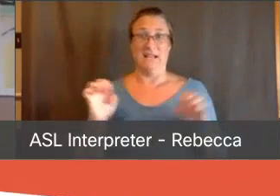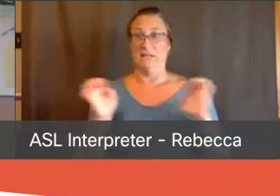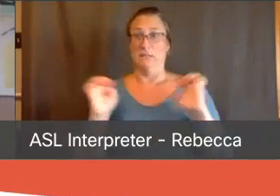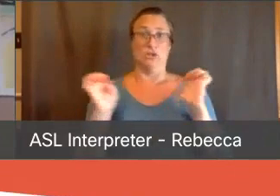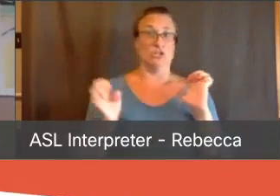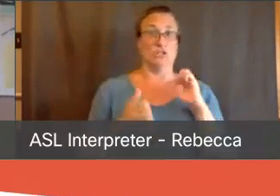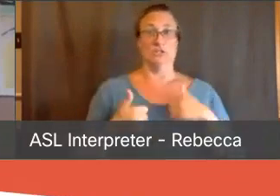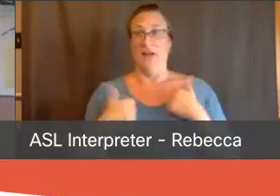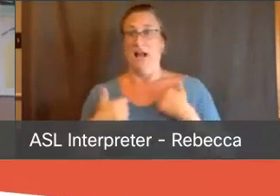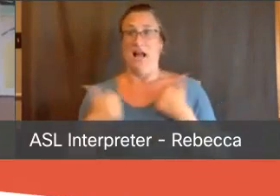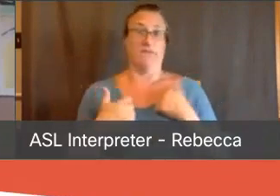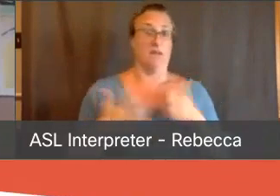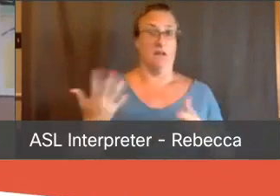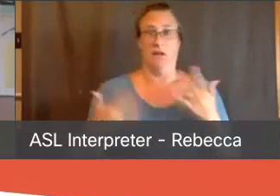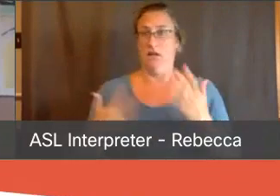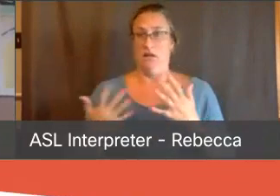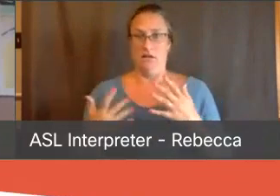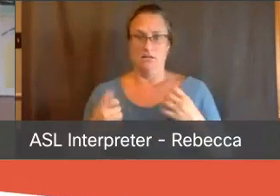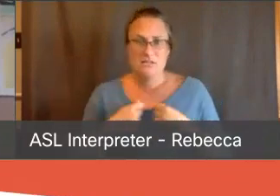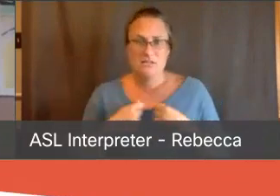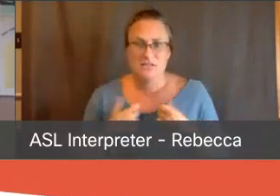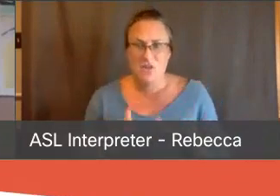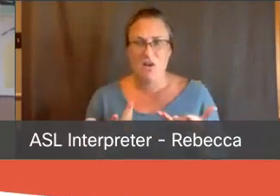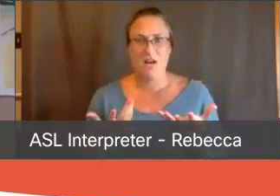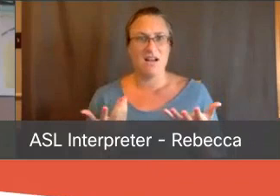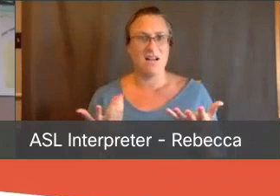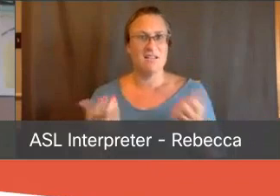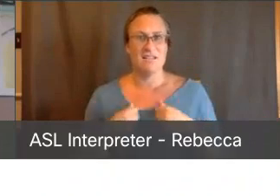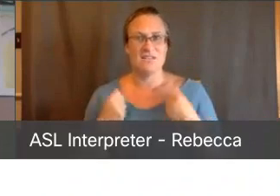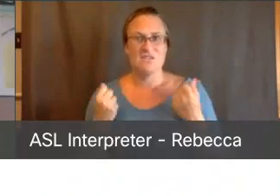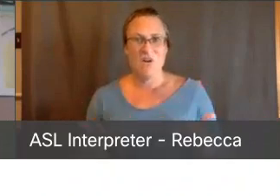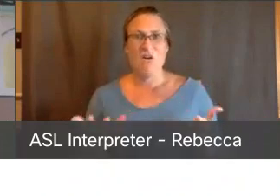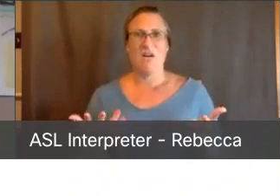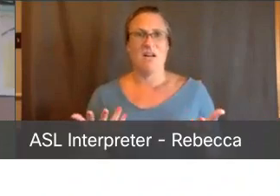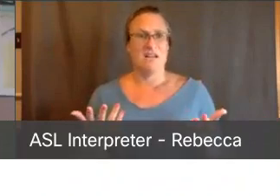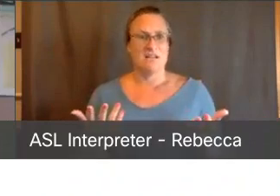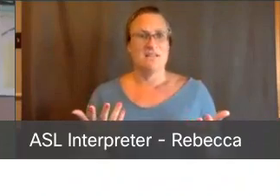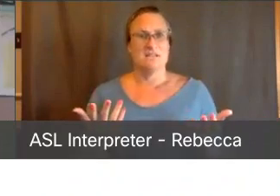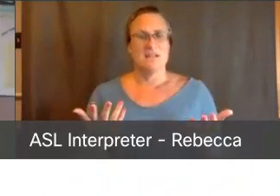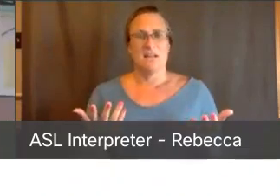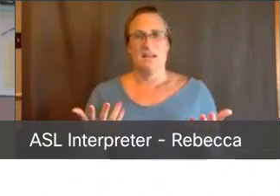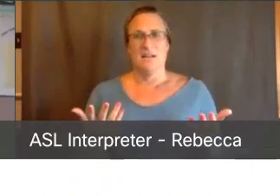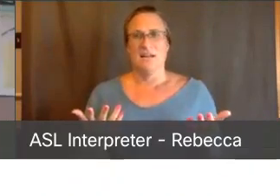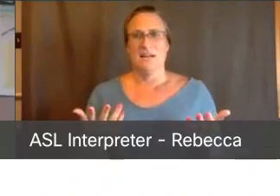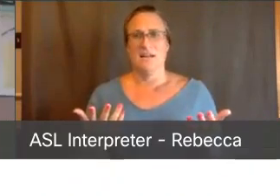survival, which is exhausting and can lead us to make some